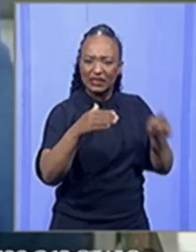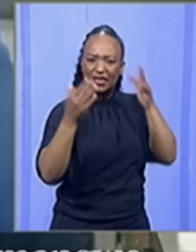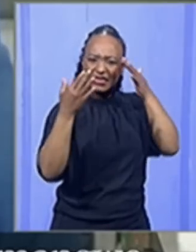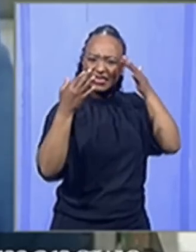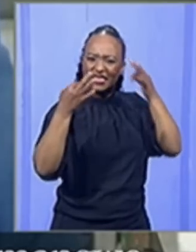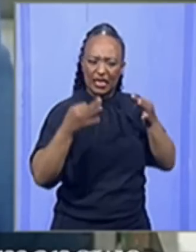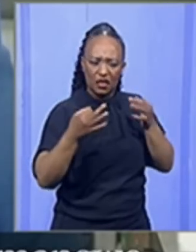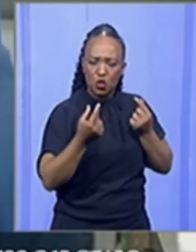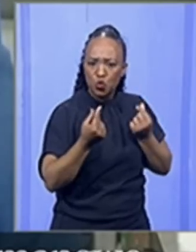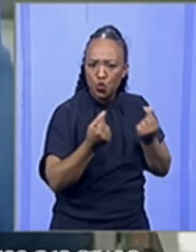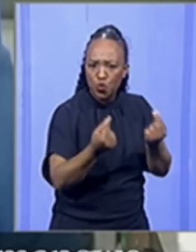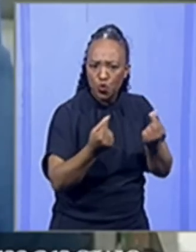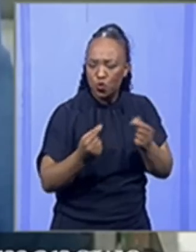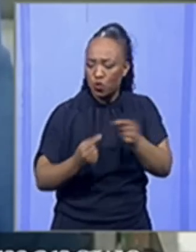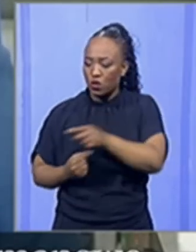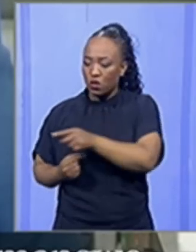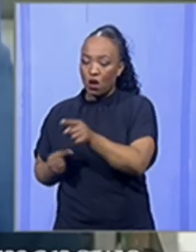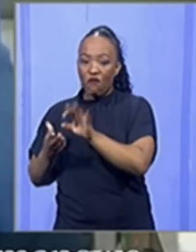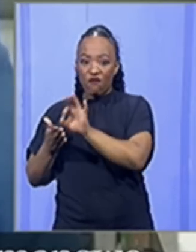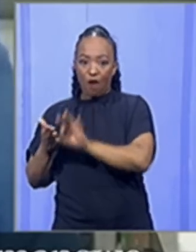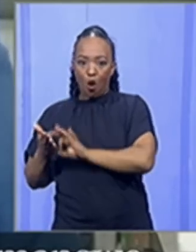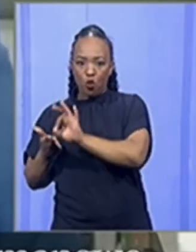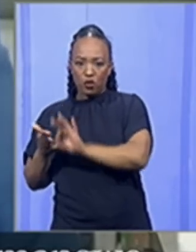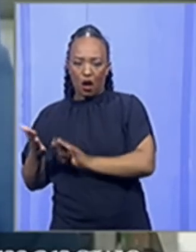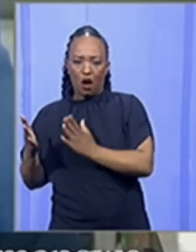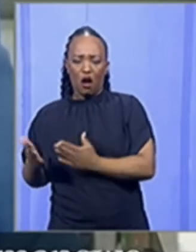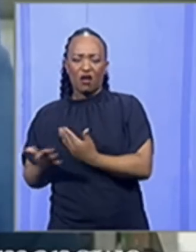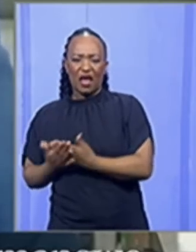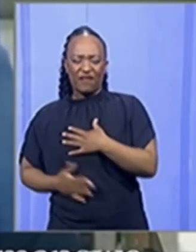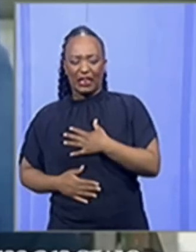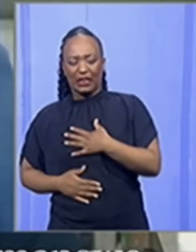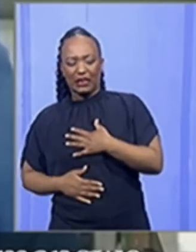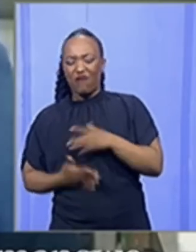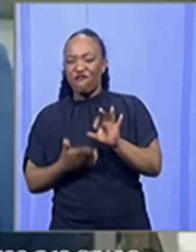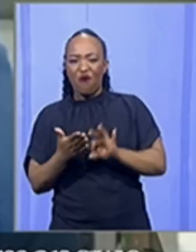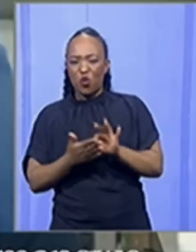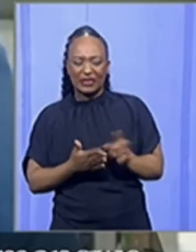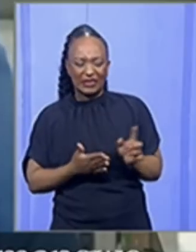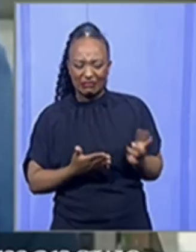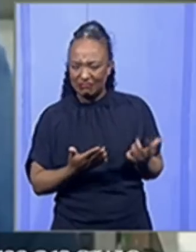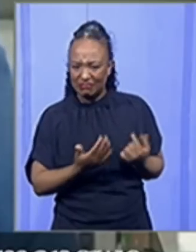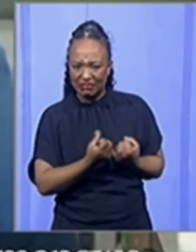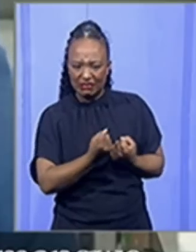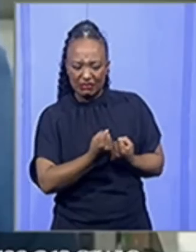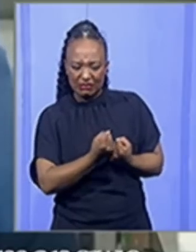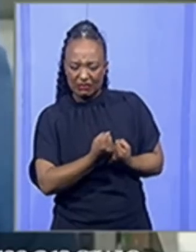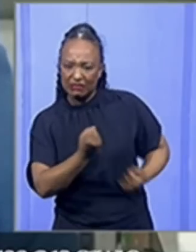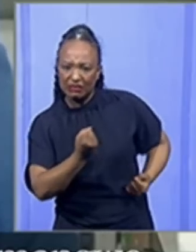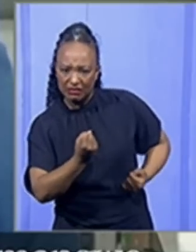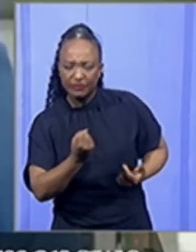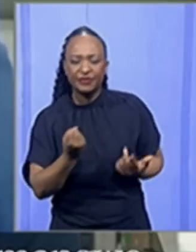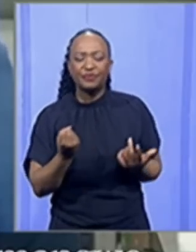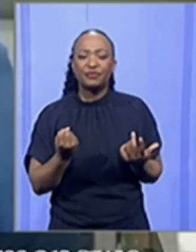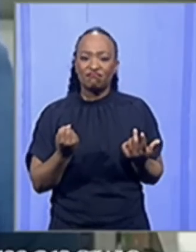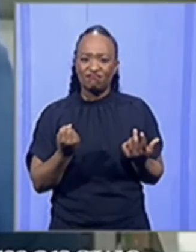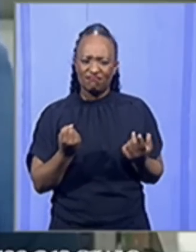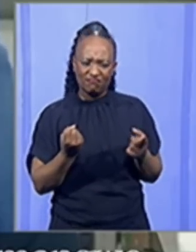to discourage a voter to vote for this party. It also has a potential